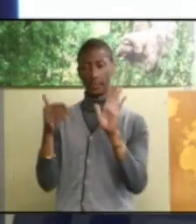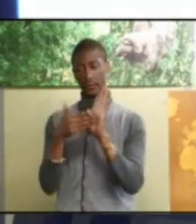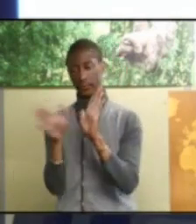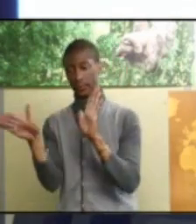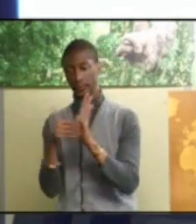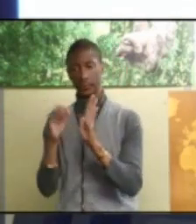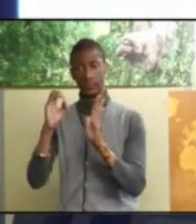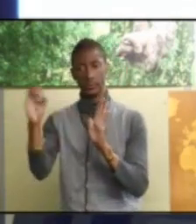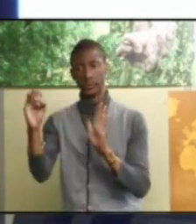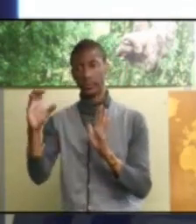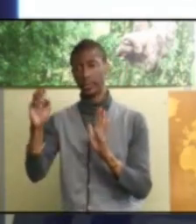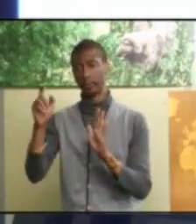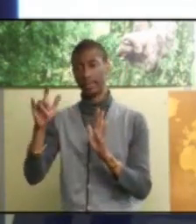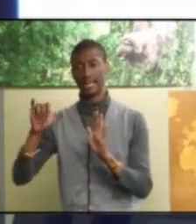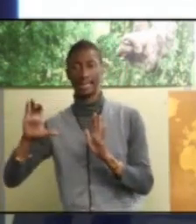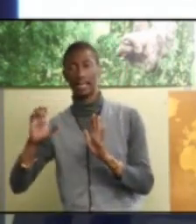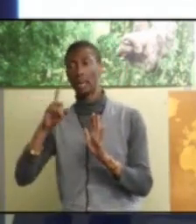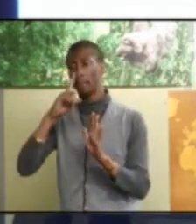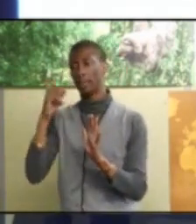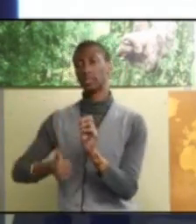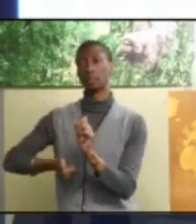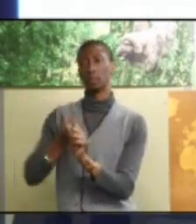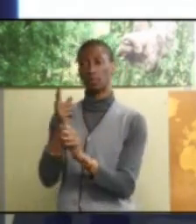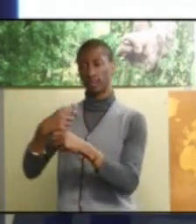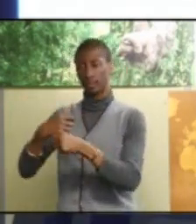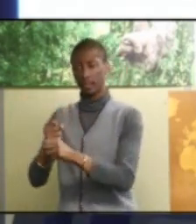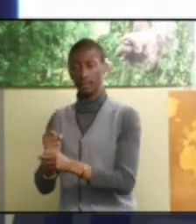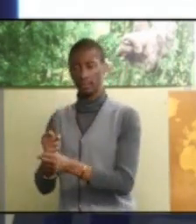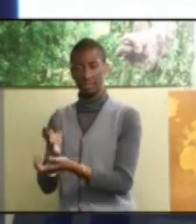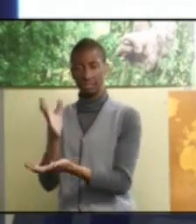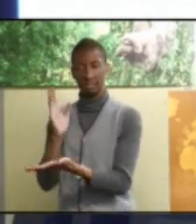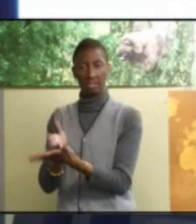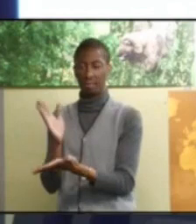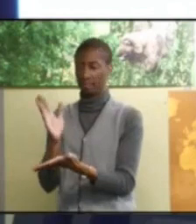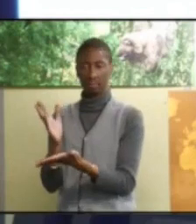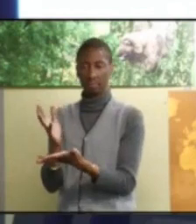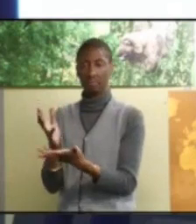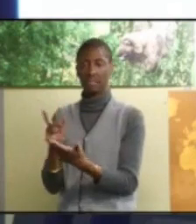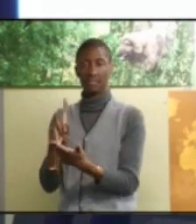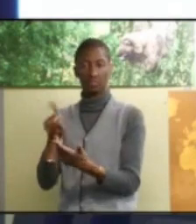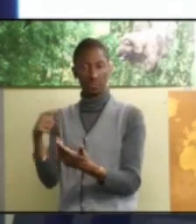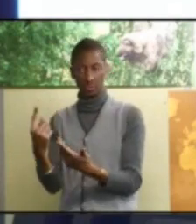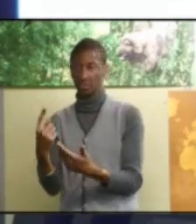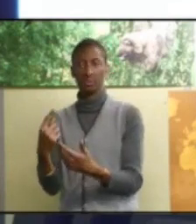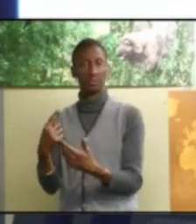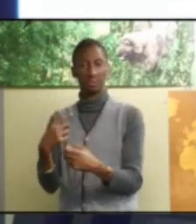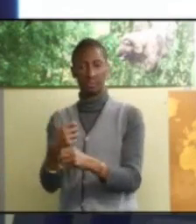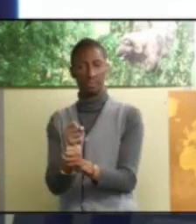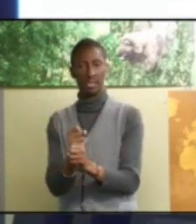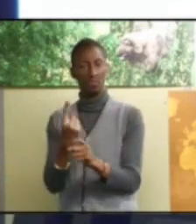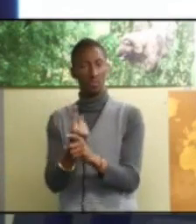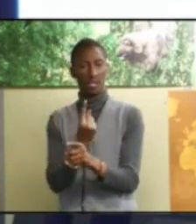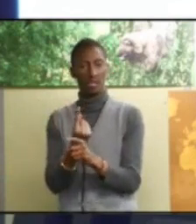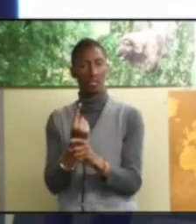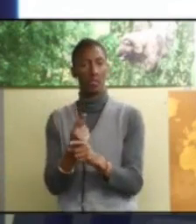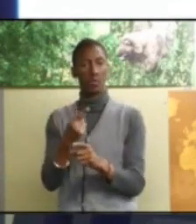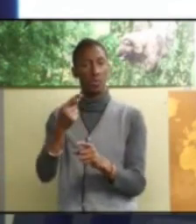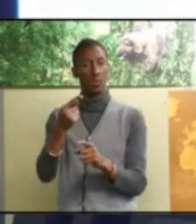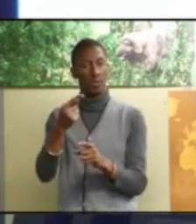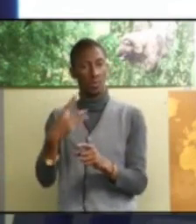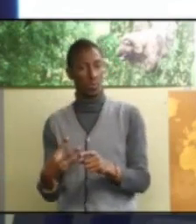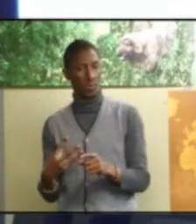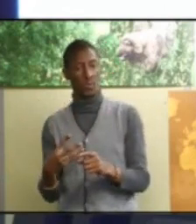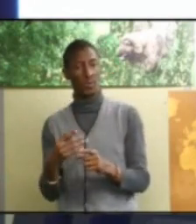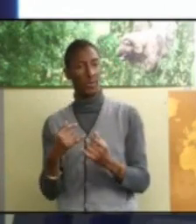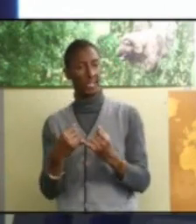acrylic manufacturers stopped production of that to do just regular quarter-inch COVID shields, and for about,